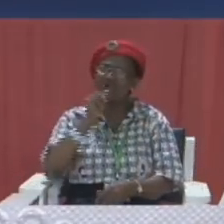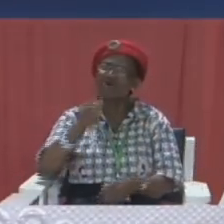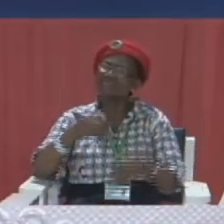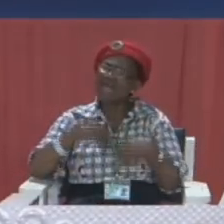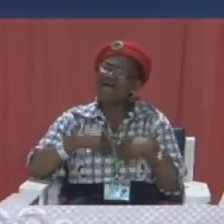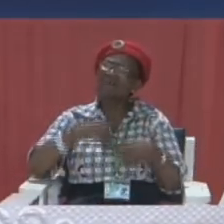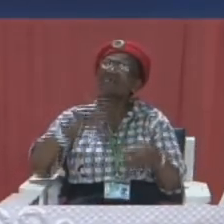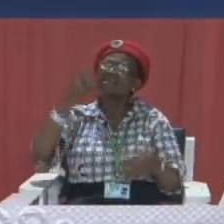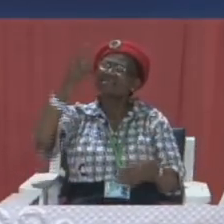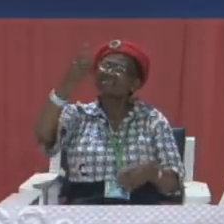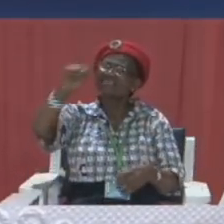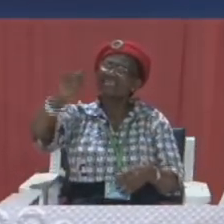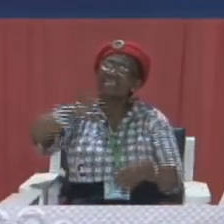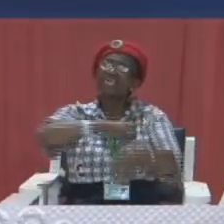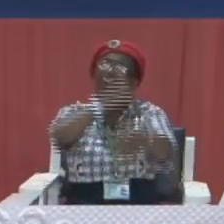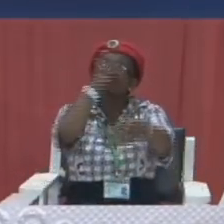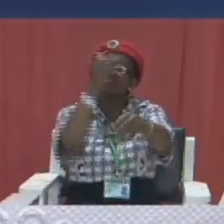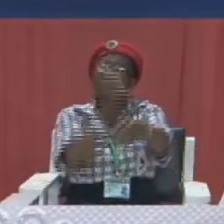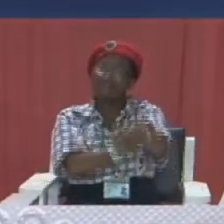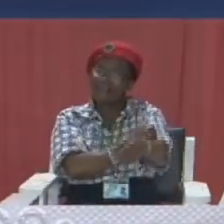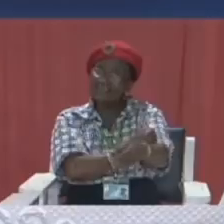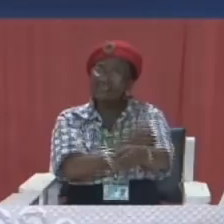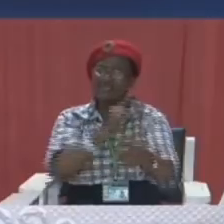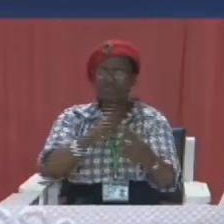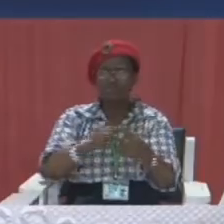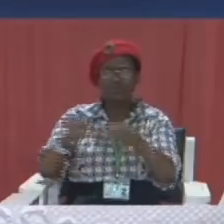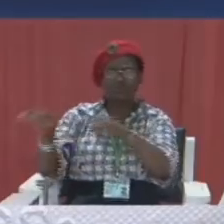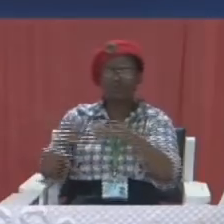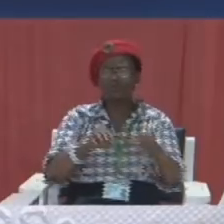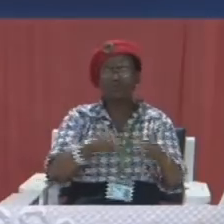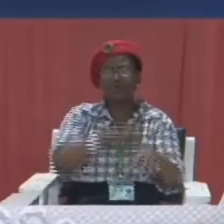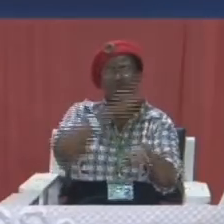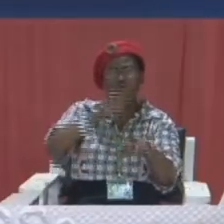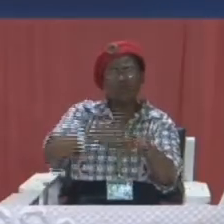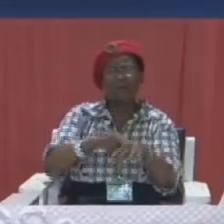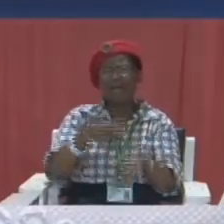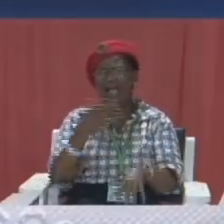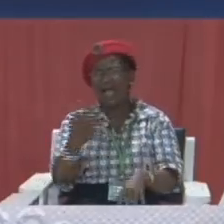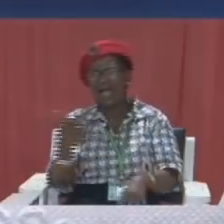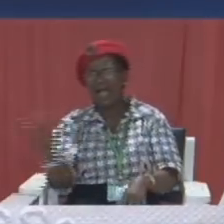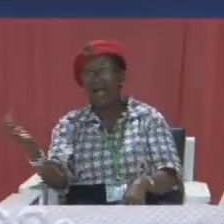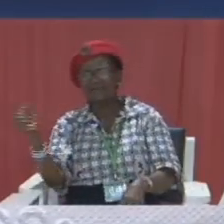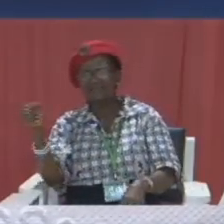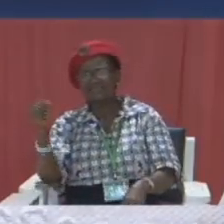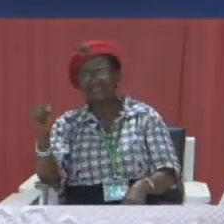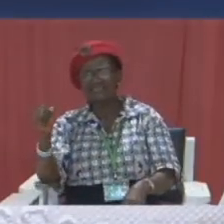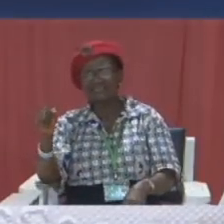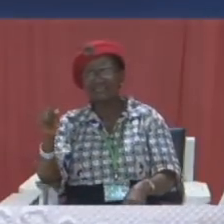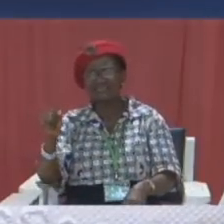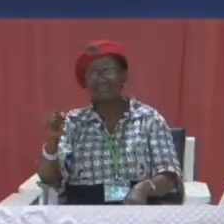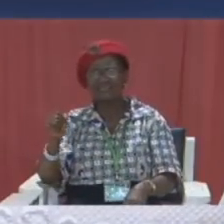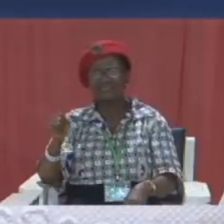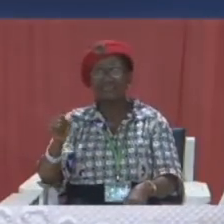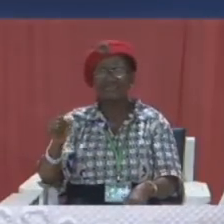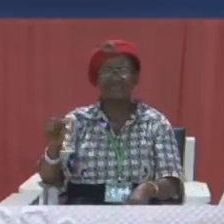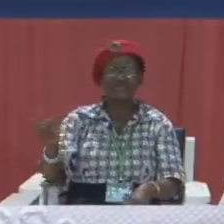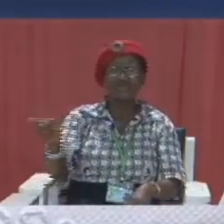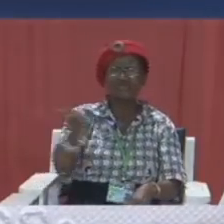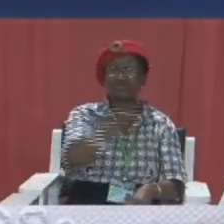do normal things. If you have seen people who